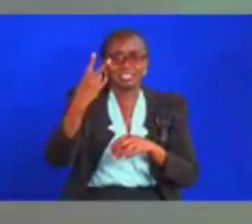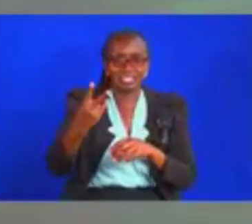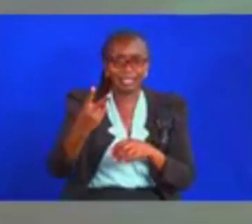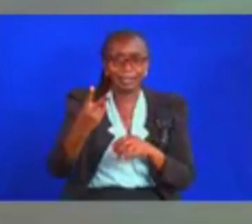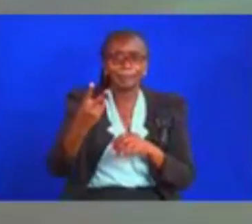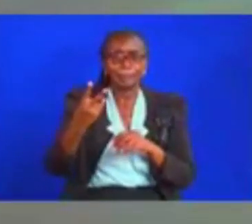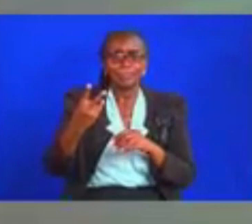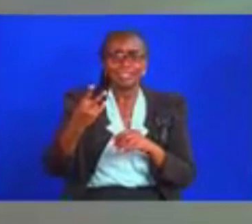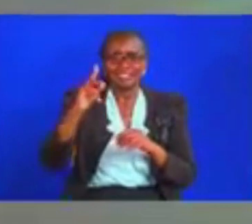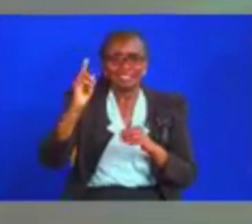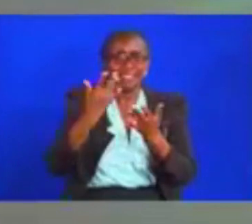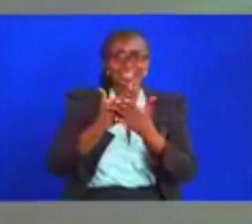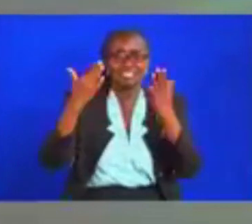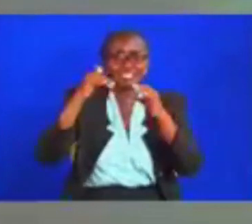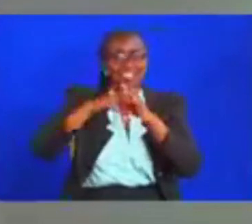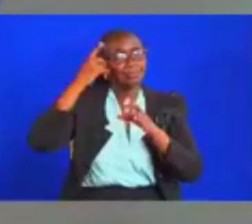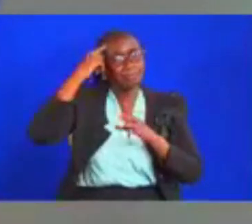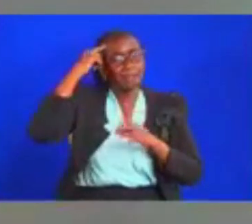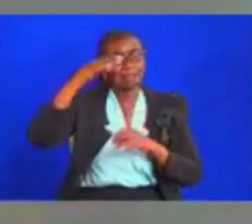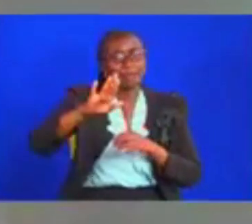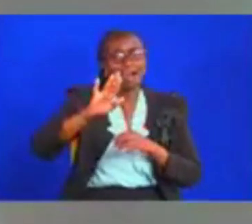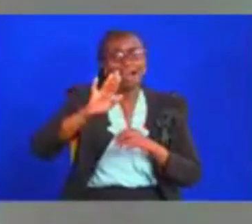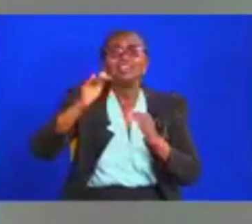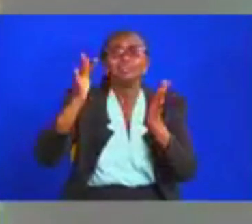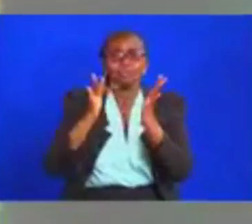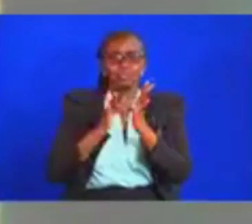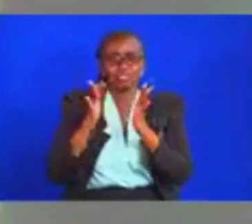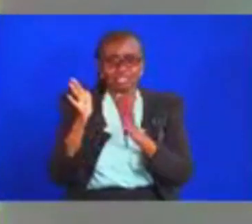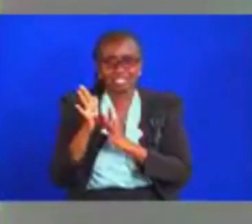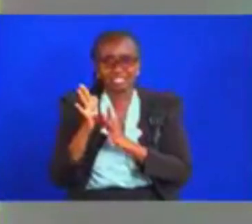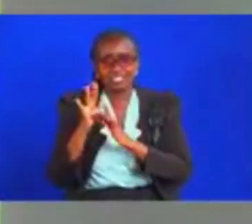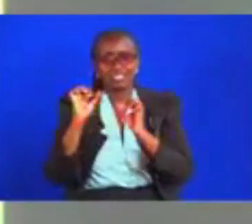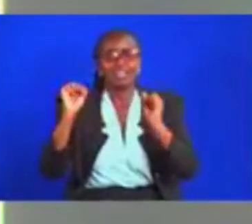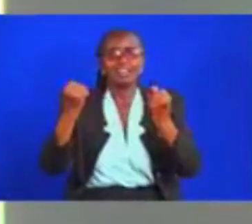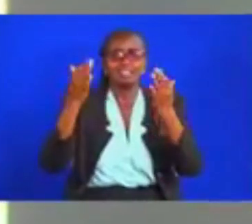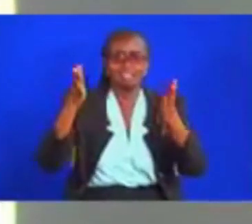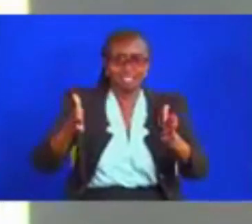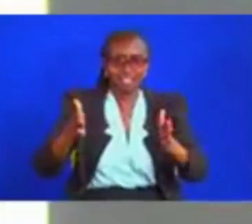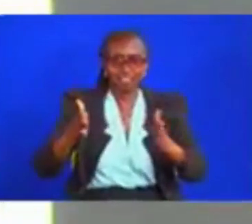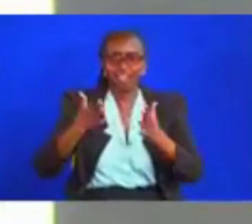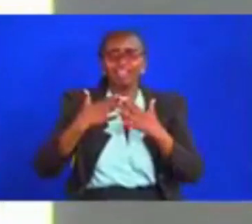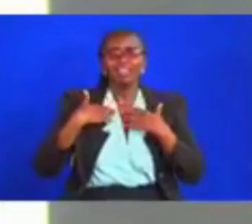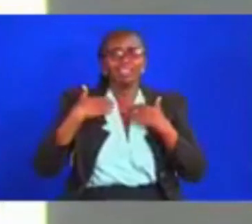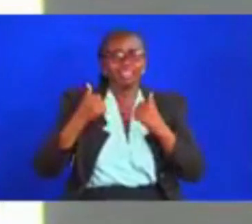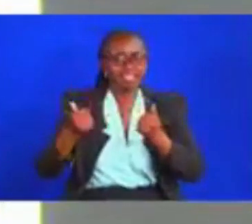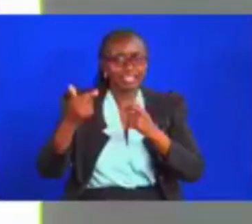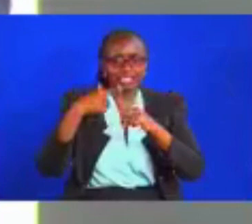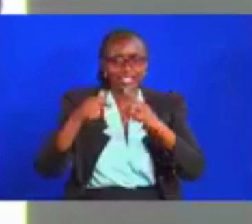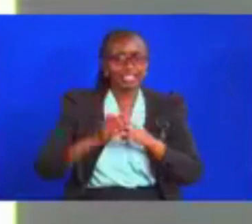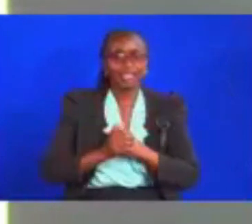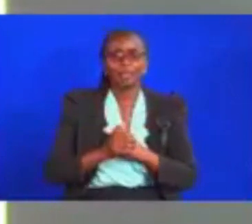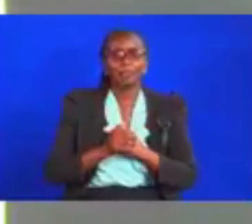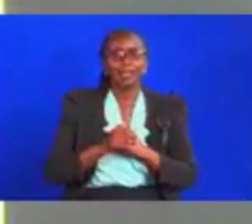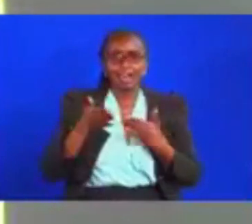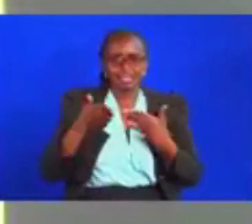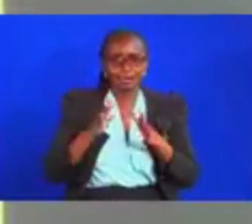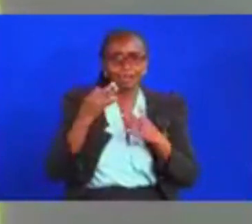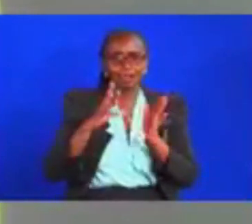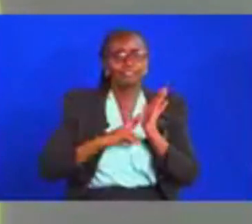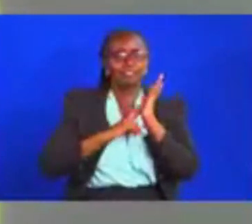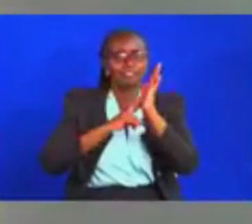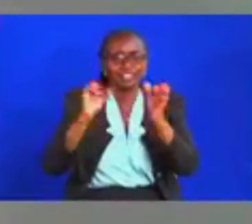the first thing in his mind was Jesus as Savior. Healing came as a way of revealing